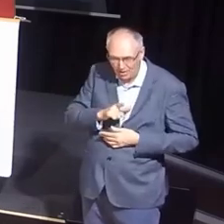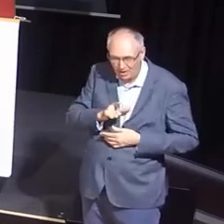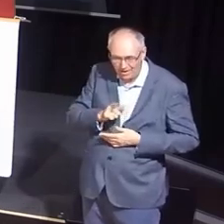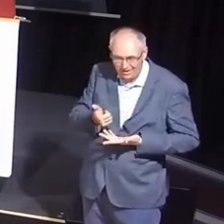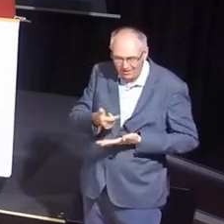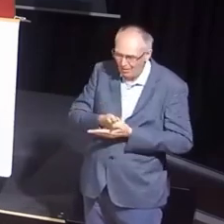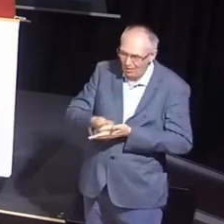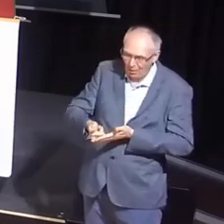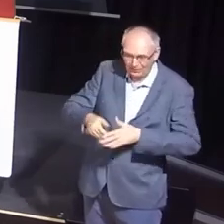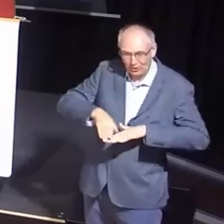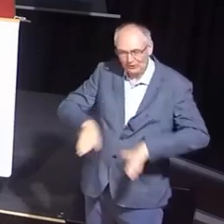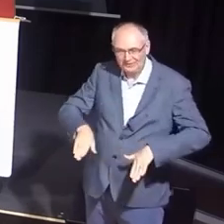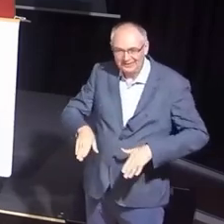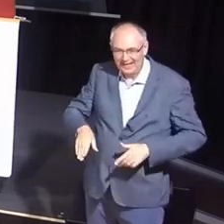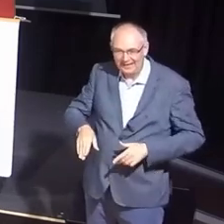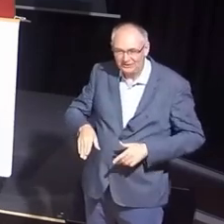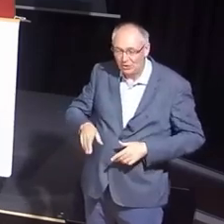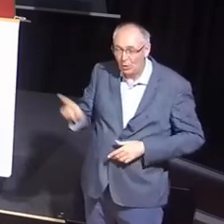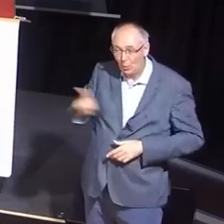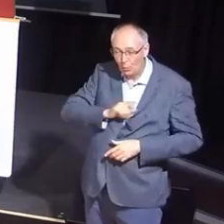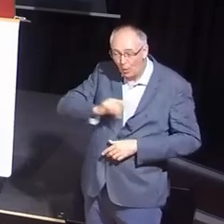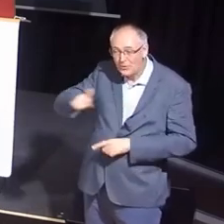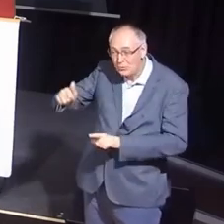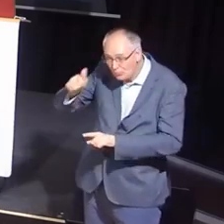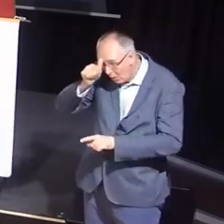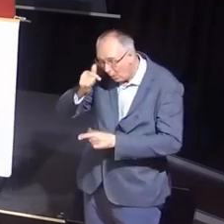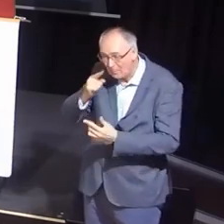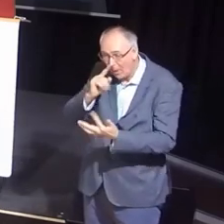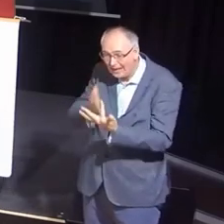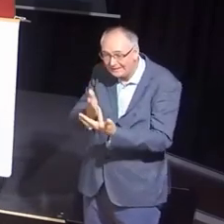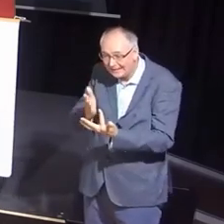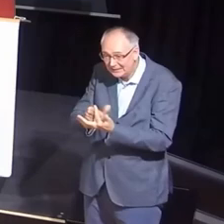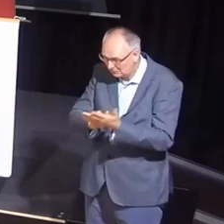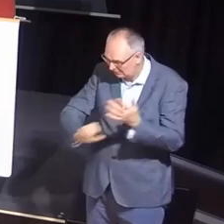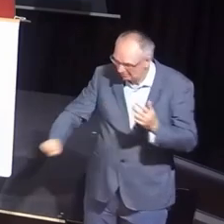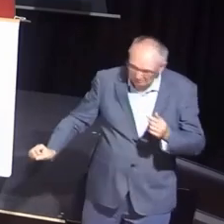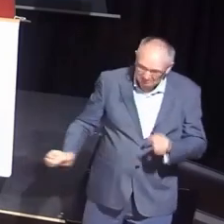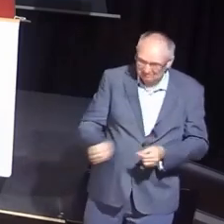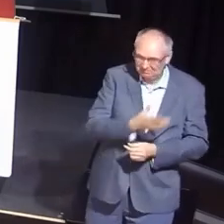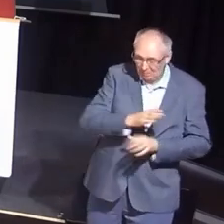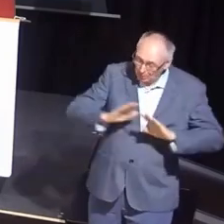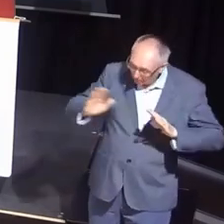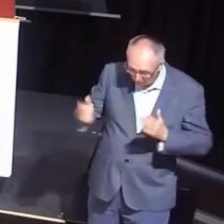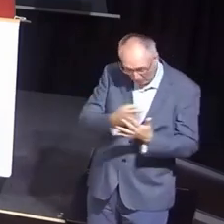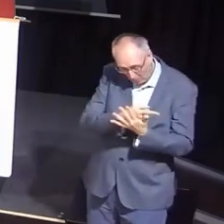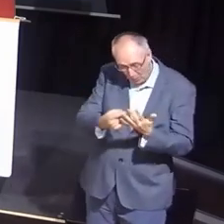up on stage and like throw everything out that you know, because all features are accessibility features.